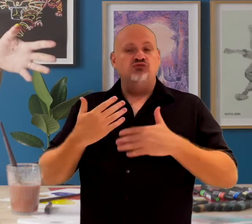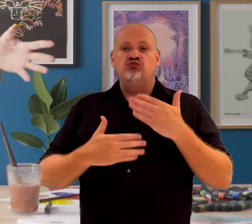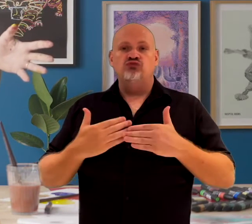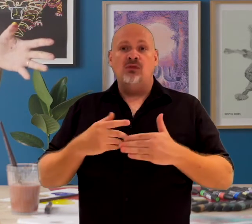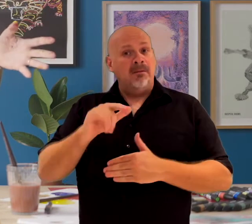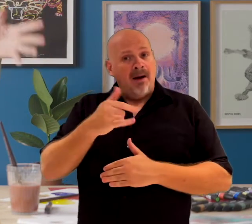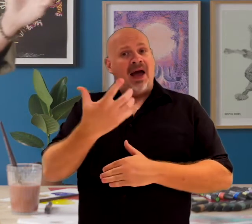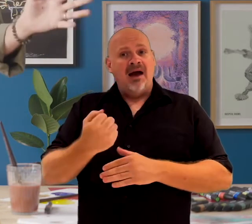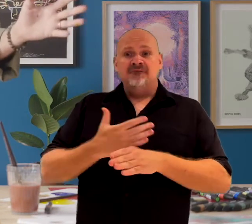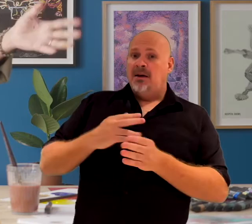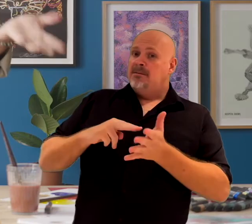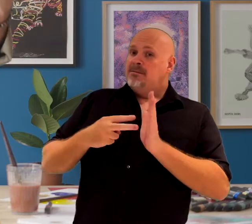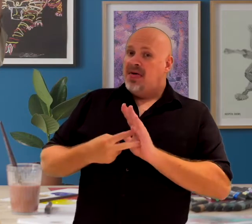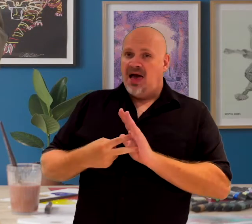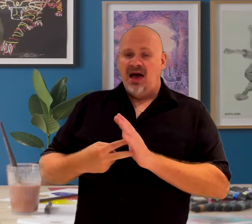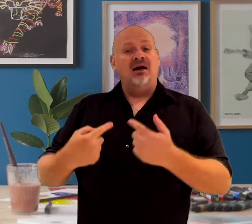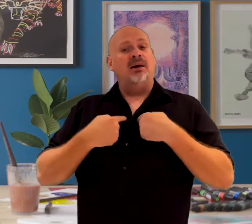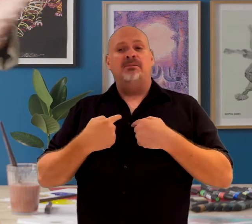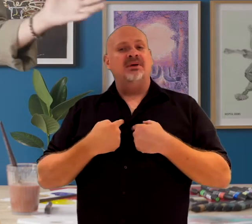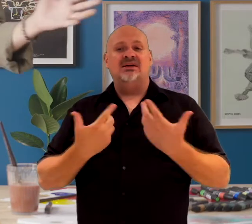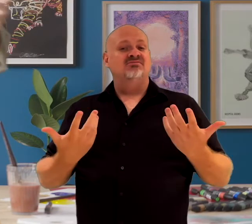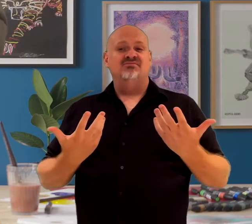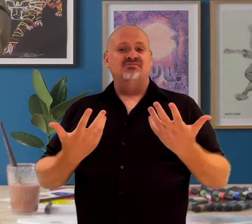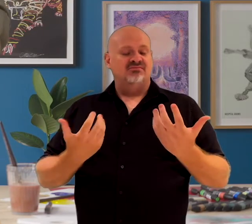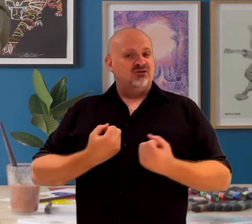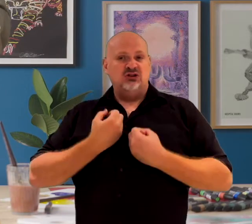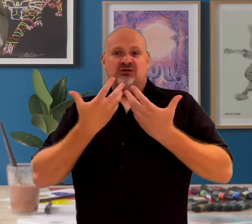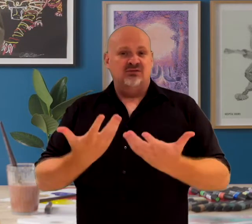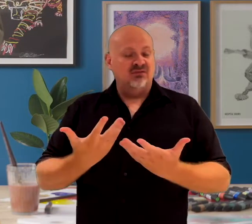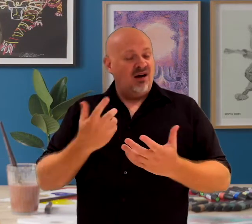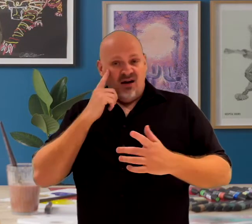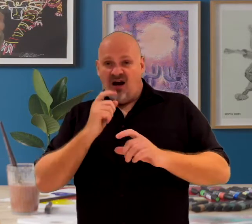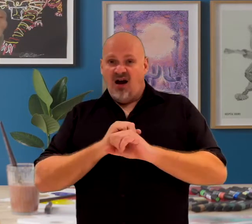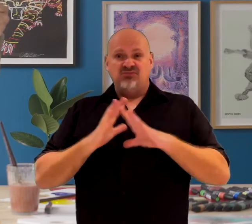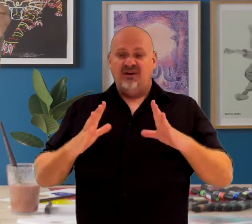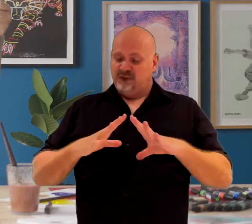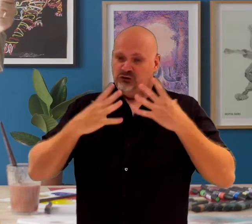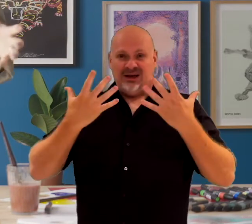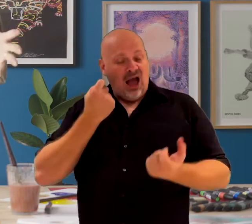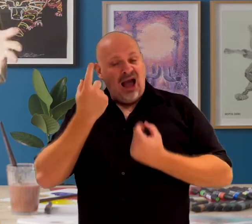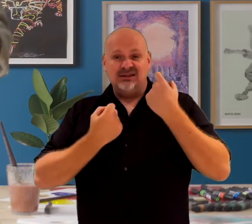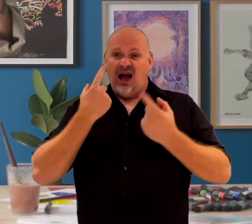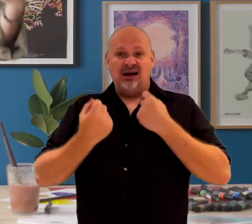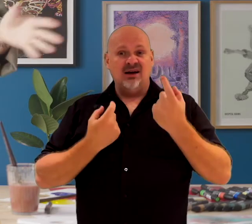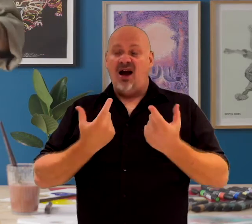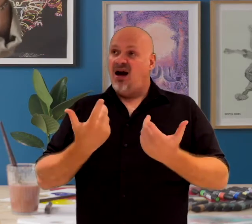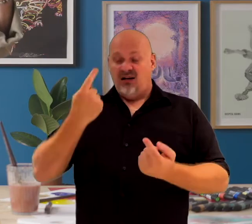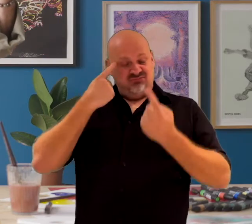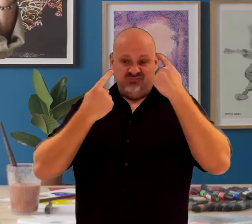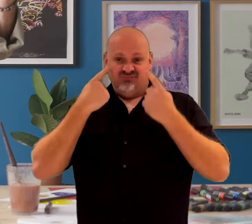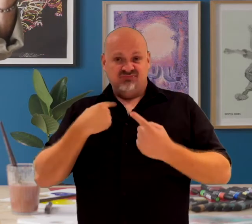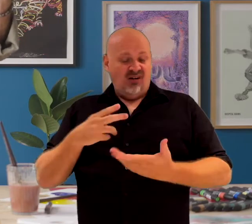already had a predetermined plan. For me, it's more like gestures and abstraction and free flow of ideas